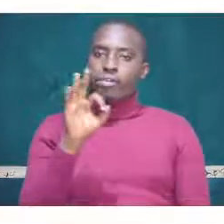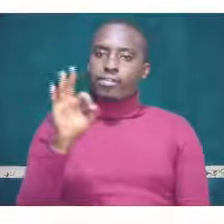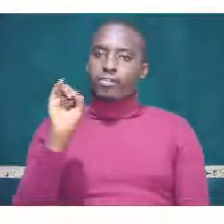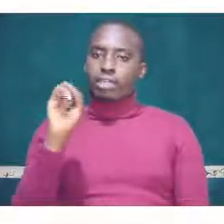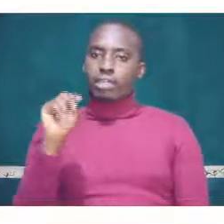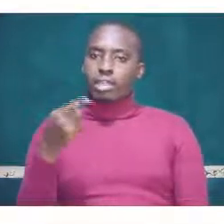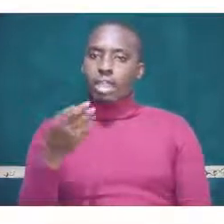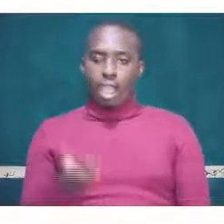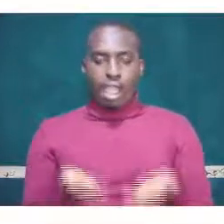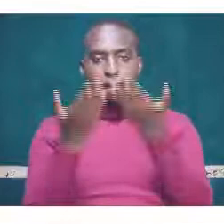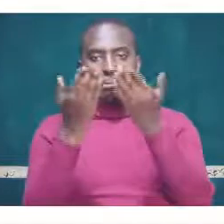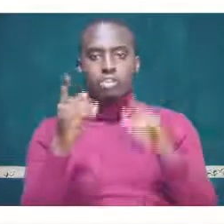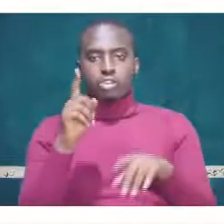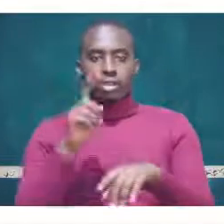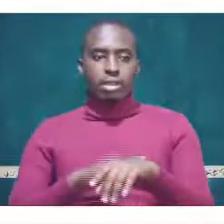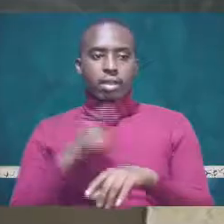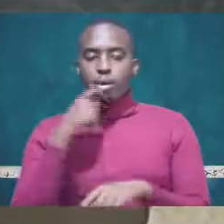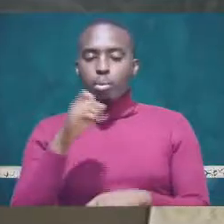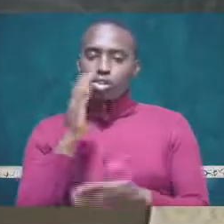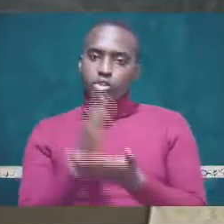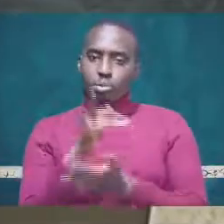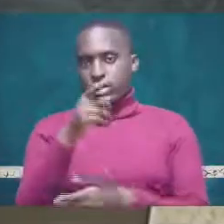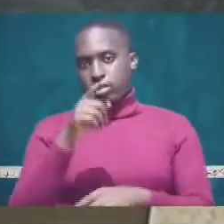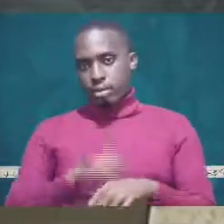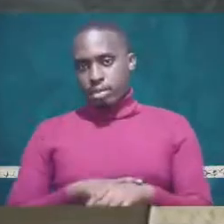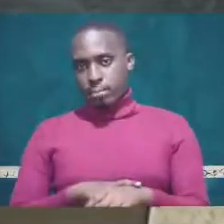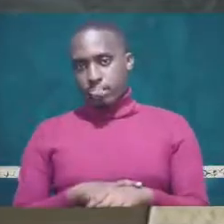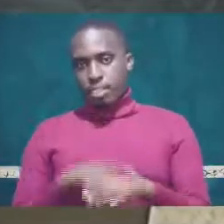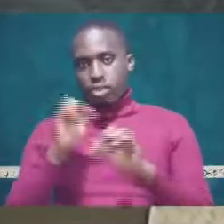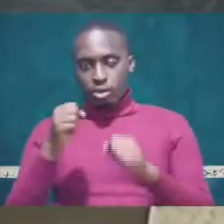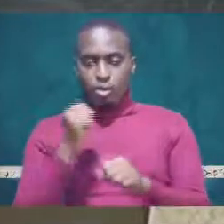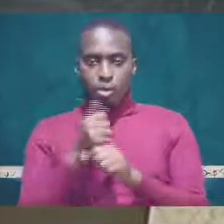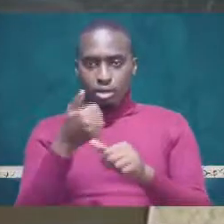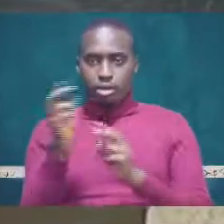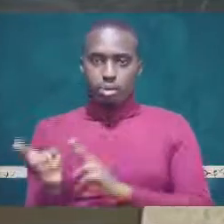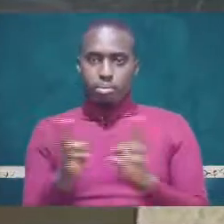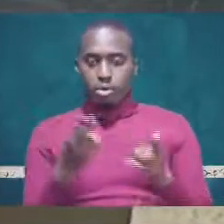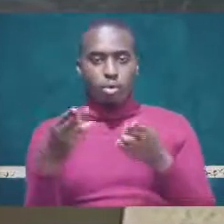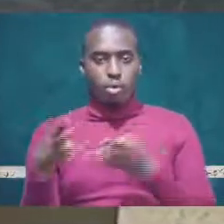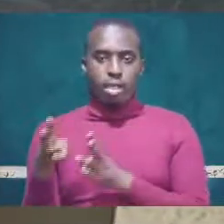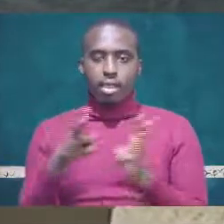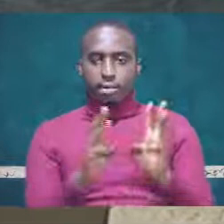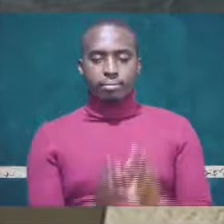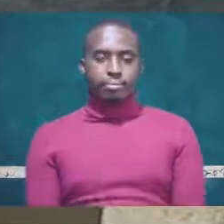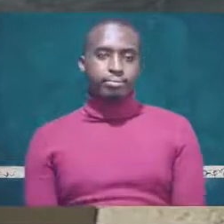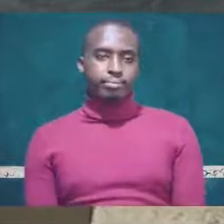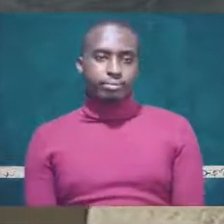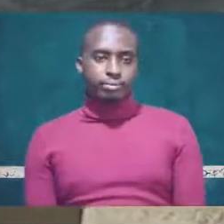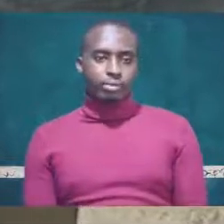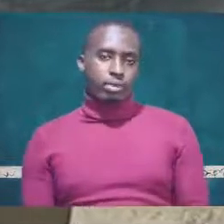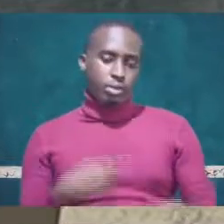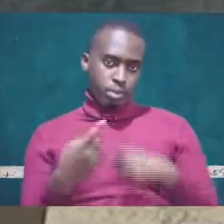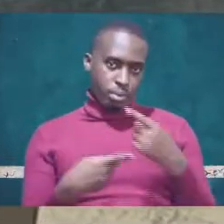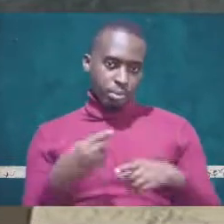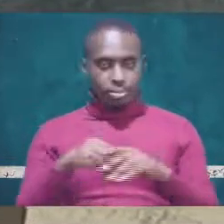tissues are going to be puffing up, it has to be stopped in that way so that they can perform their normal functioning. Let's go.